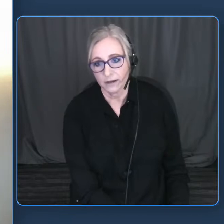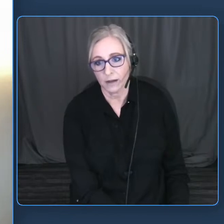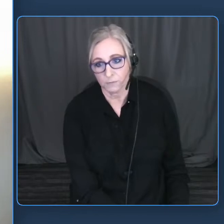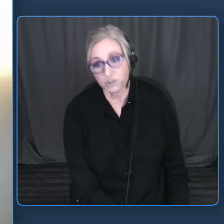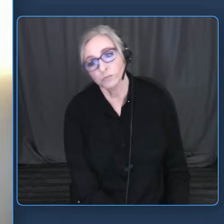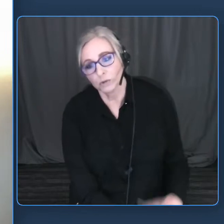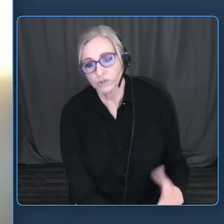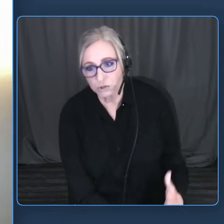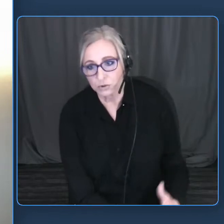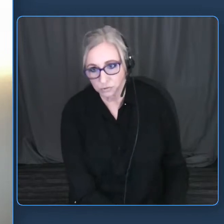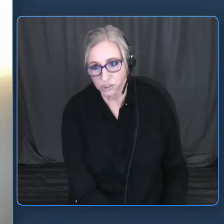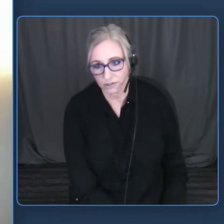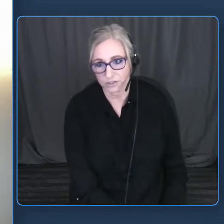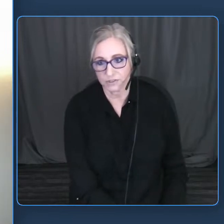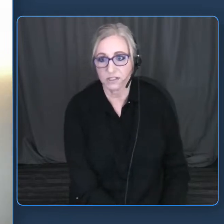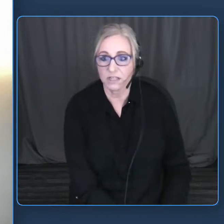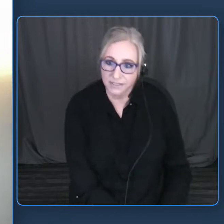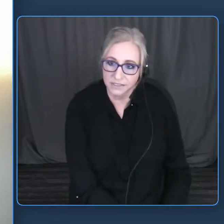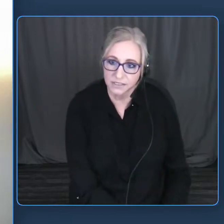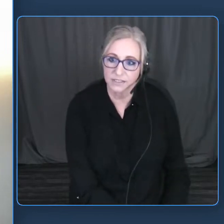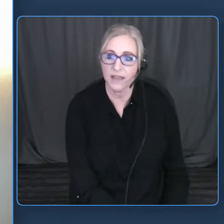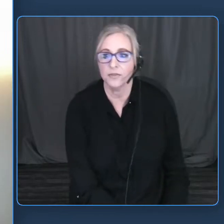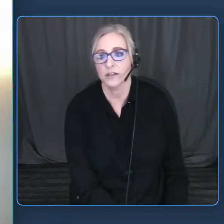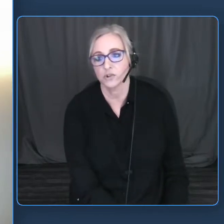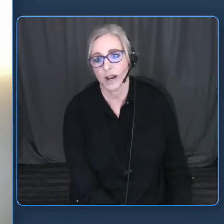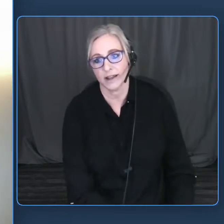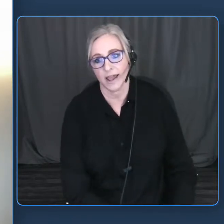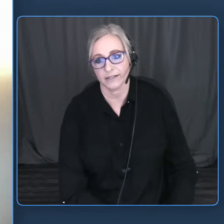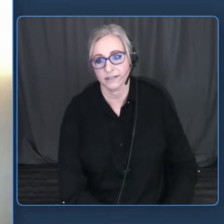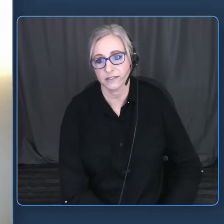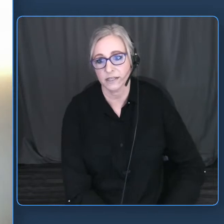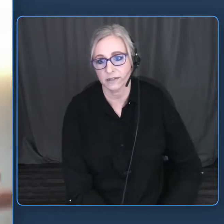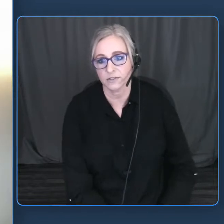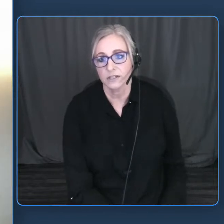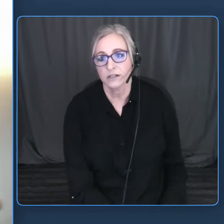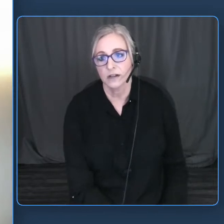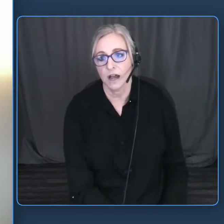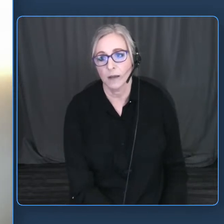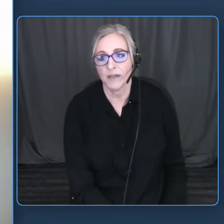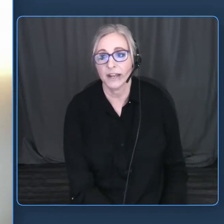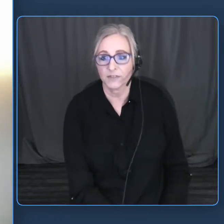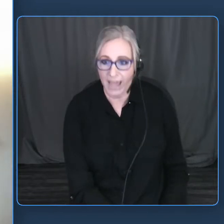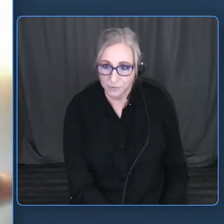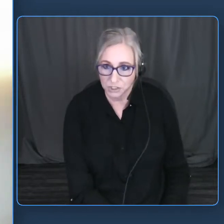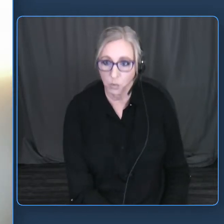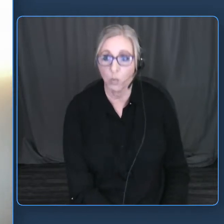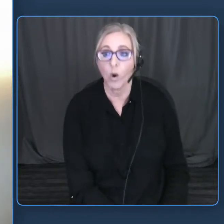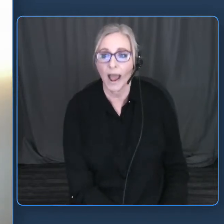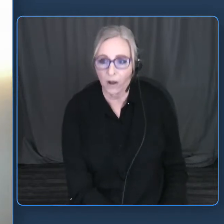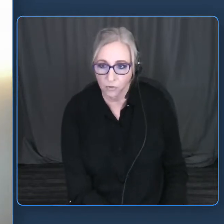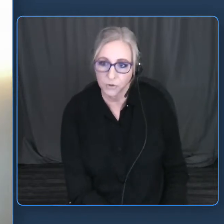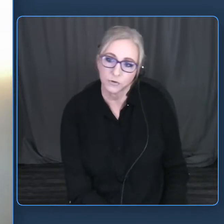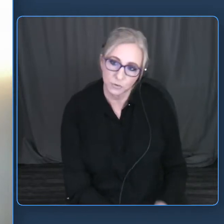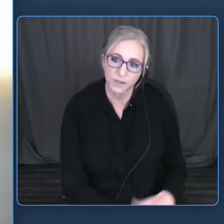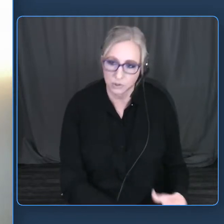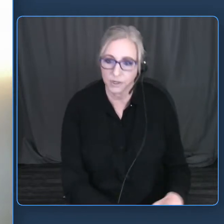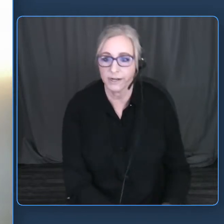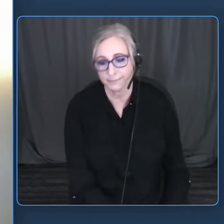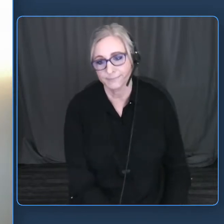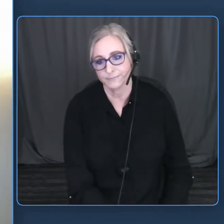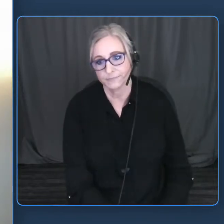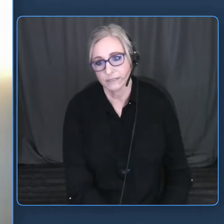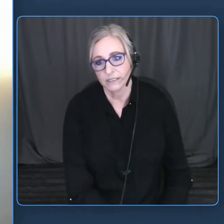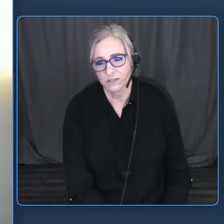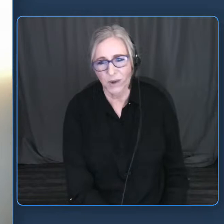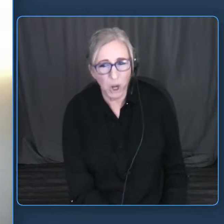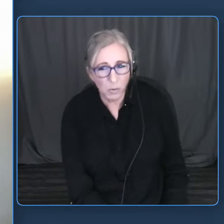me. Those two challenges, the classes and then trying to access things that have caption while they're doing a